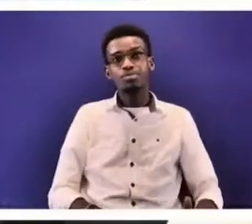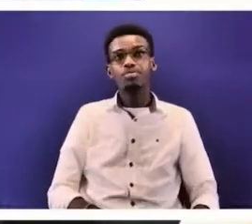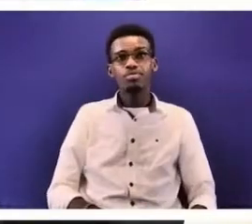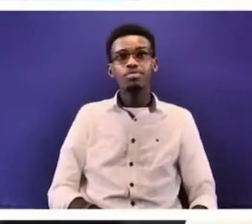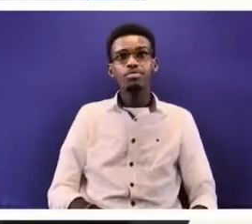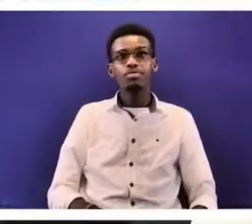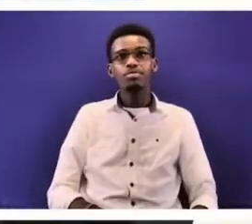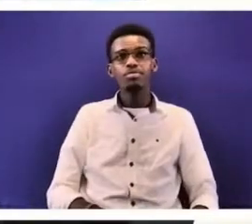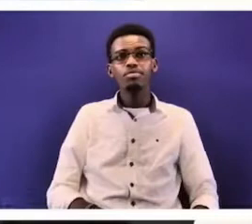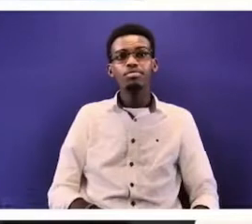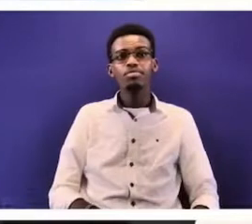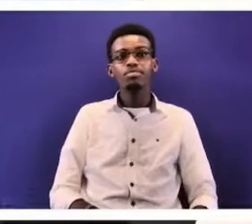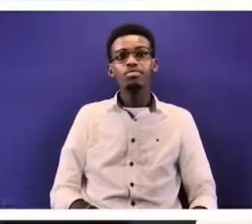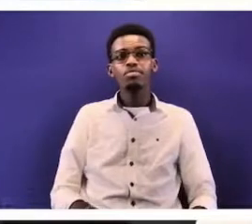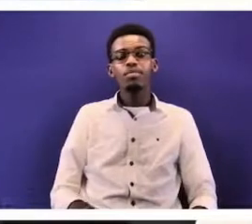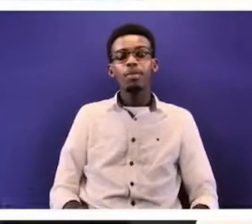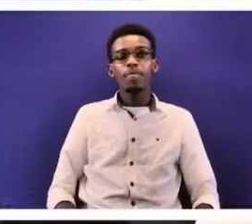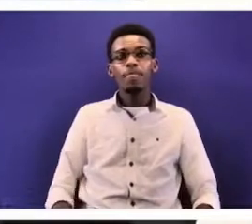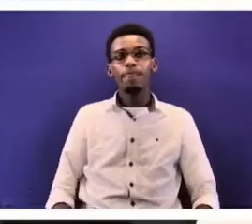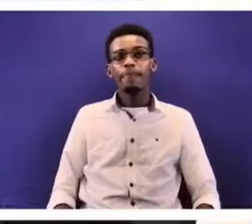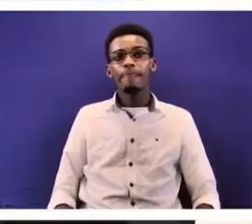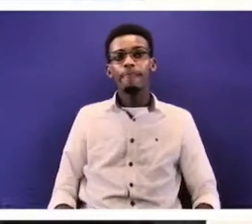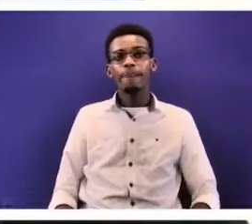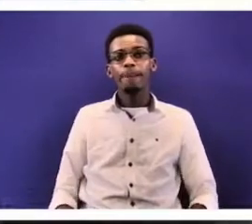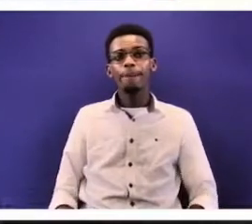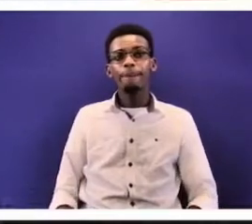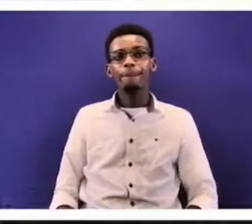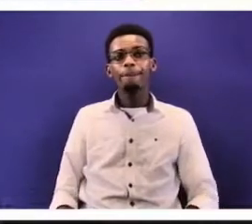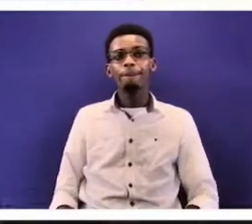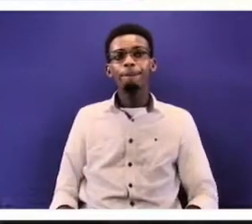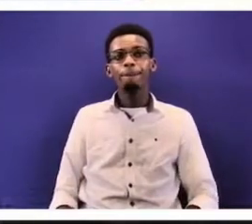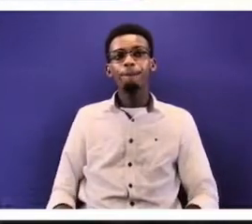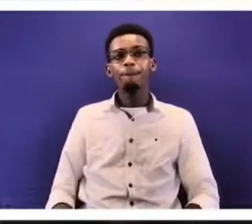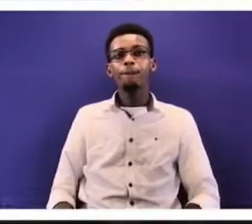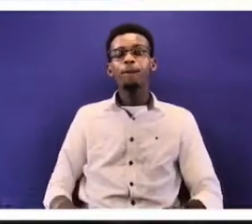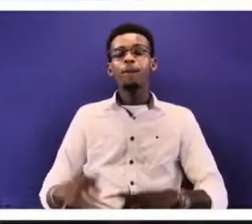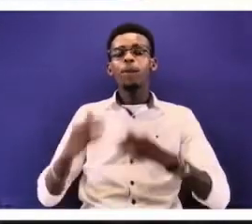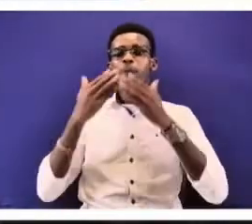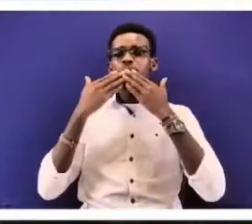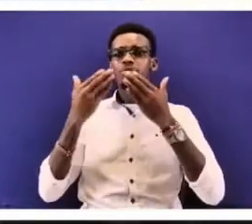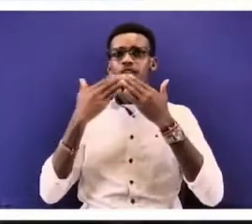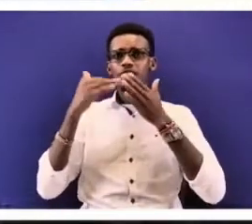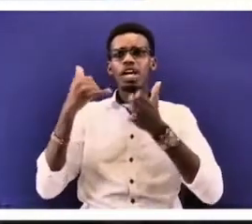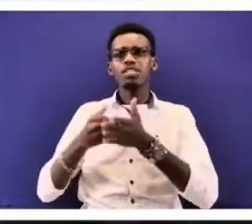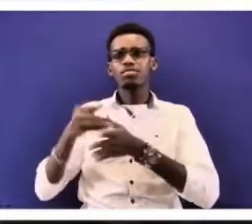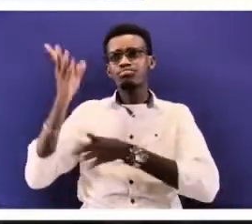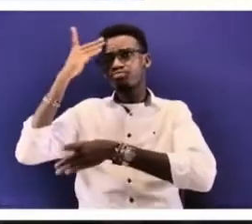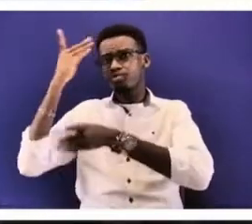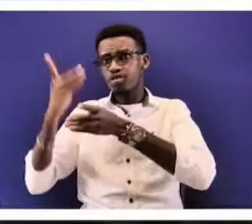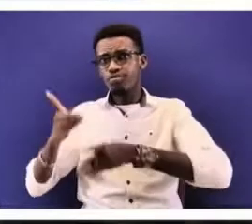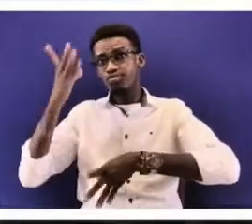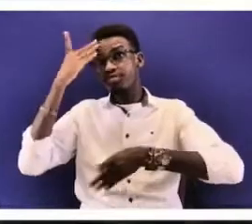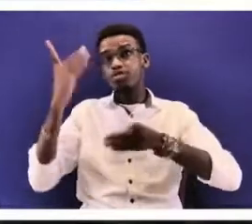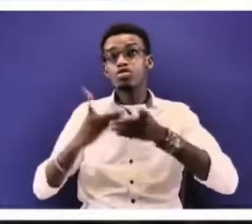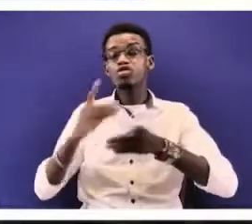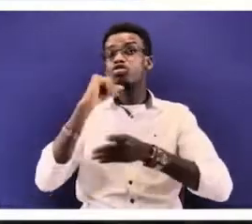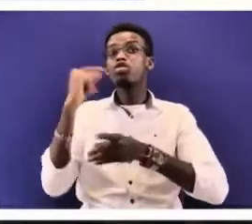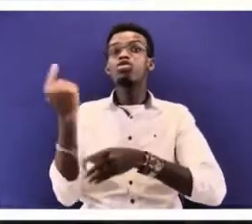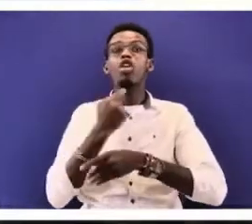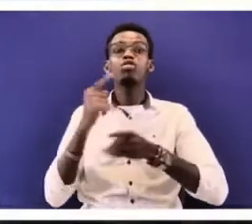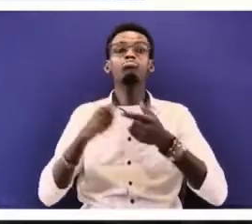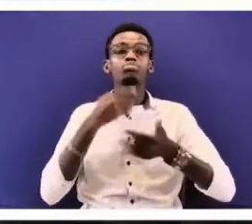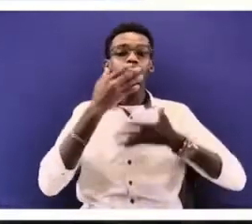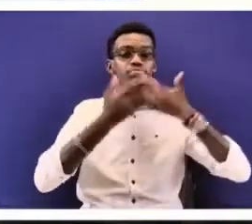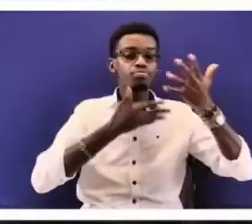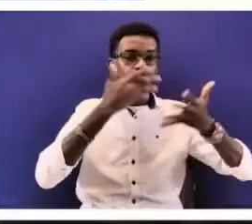Knowing that God has blessed you. Gladness is a decision, not just an